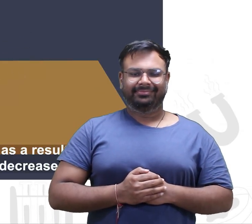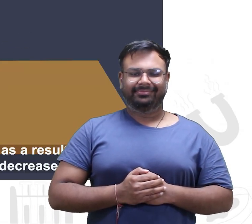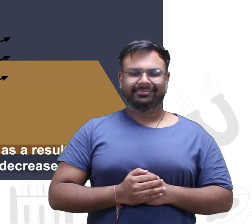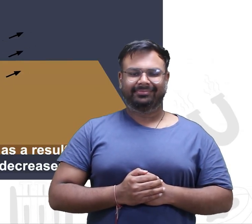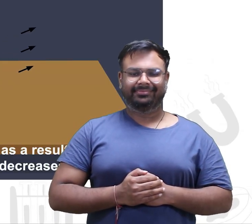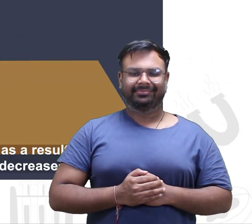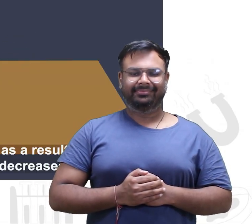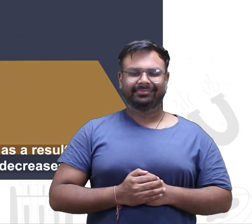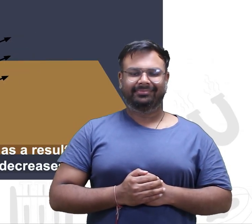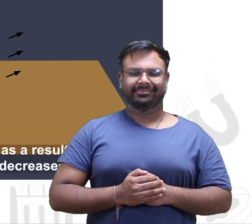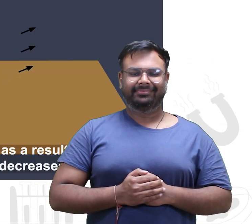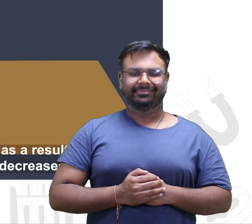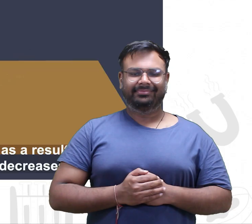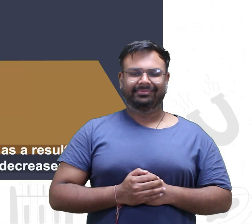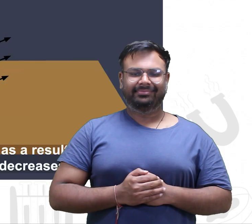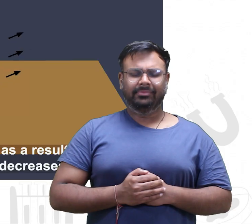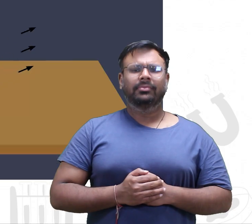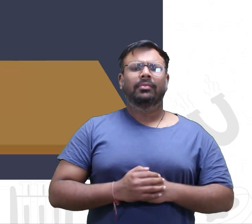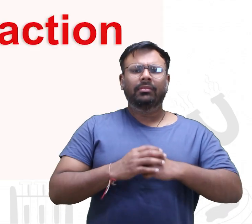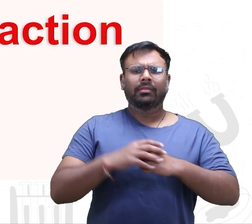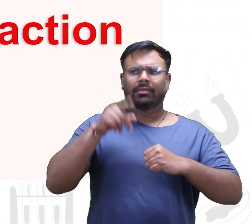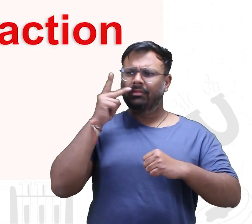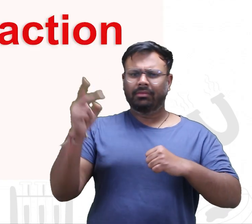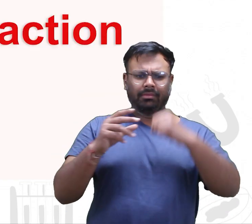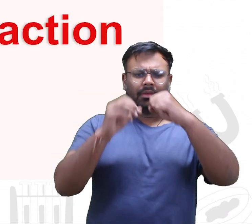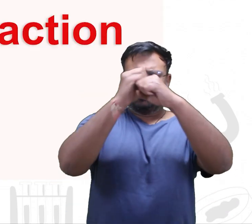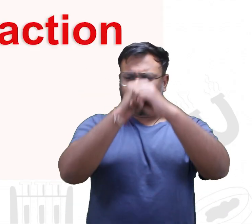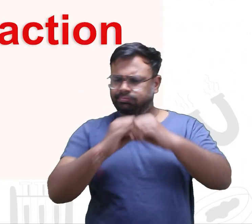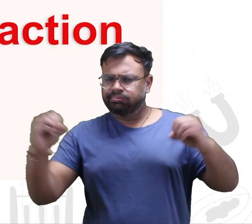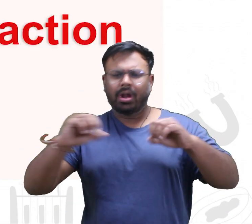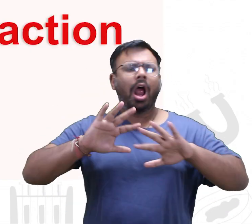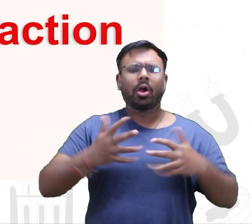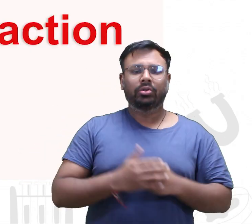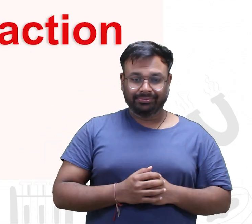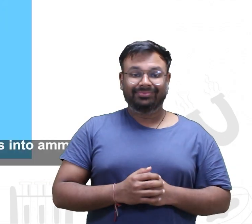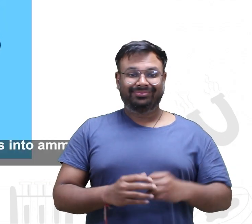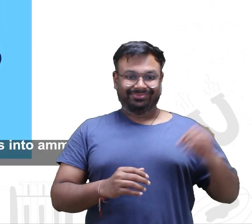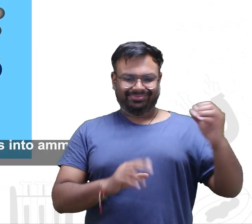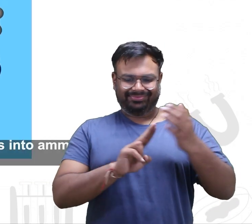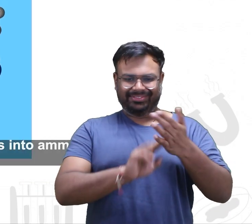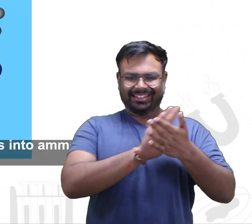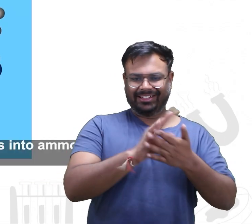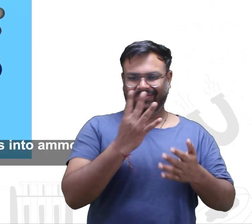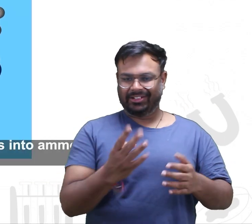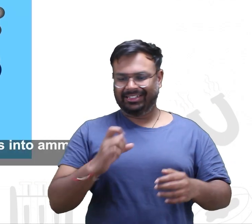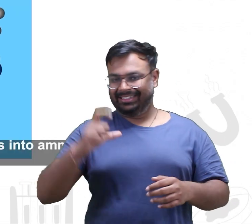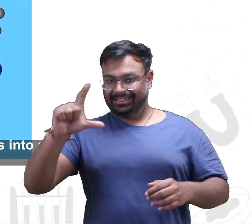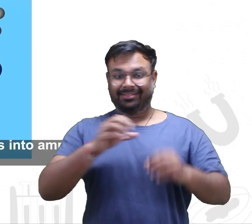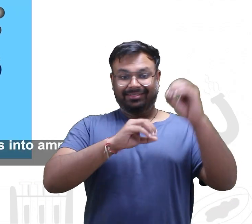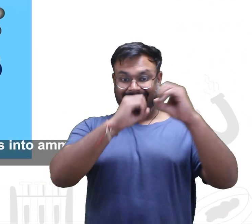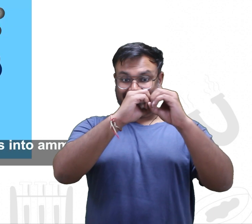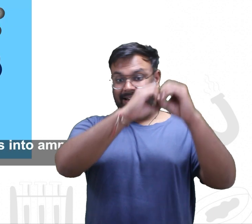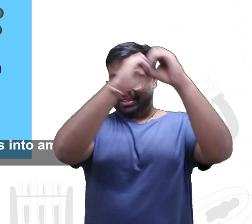the surrounding environment or solution decreases. Ion dipole interaction. When ammonium chloride